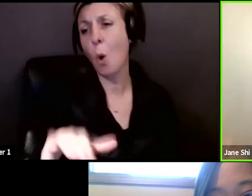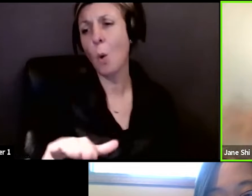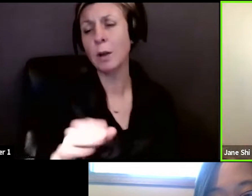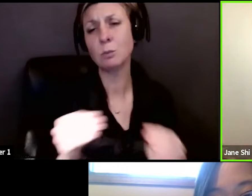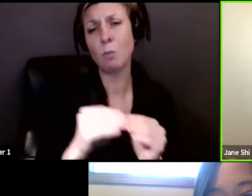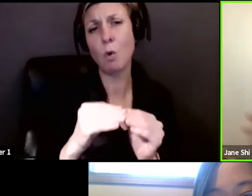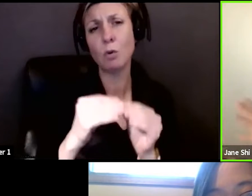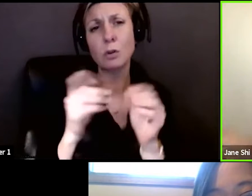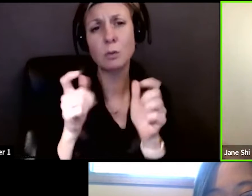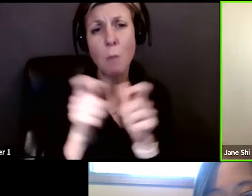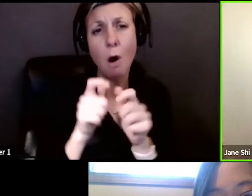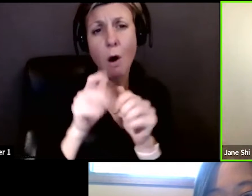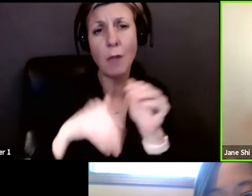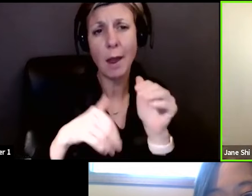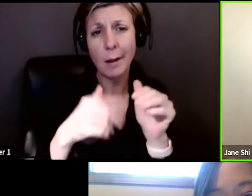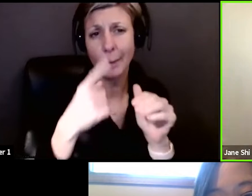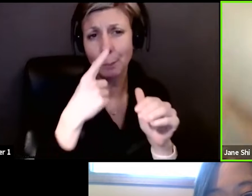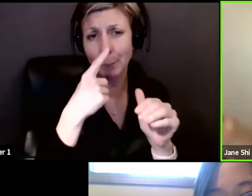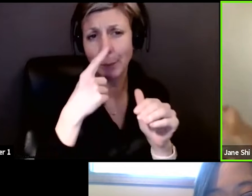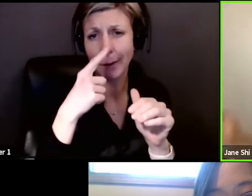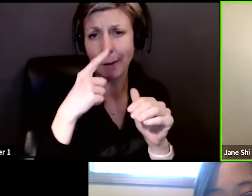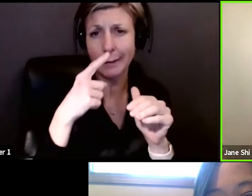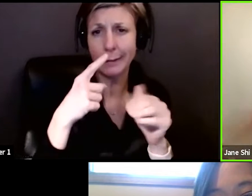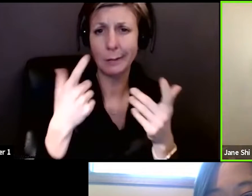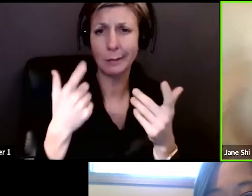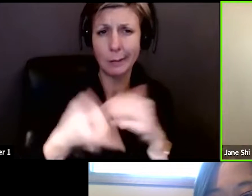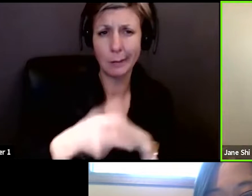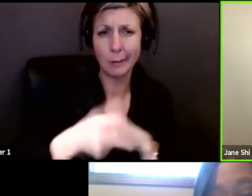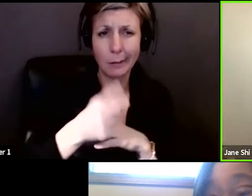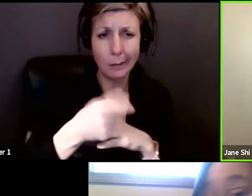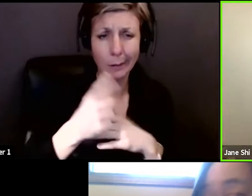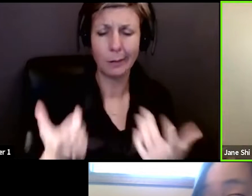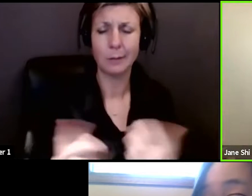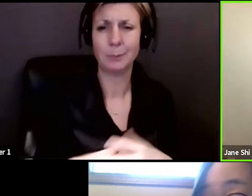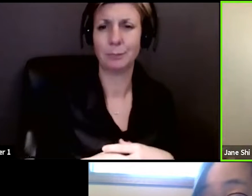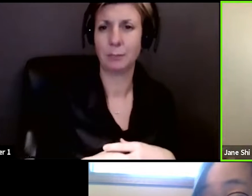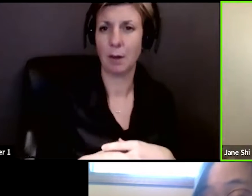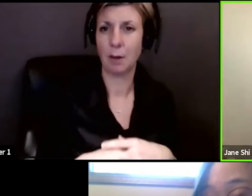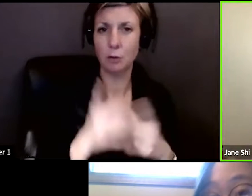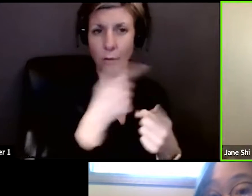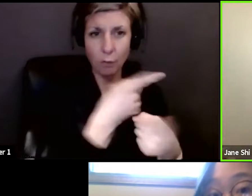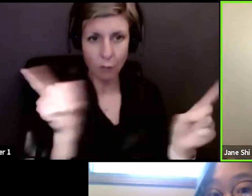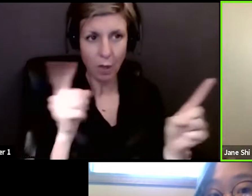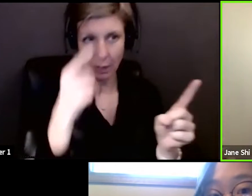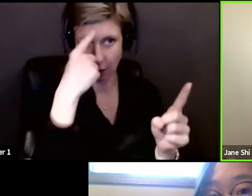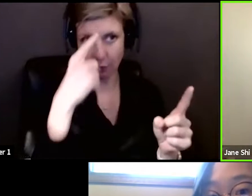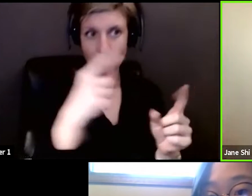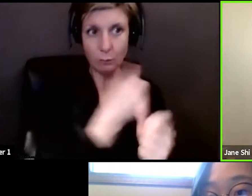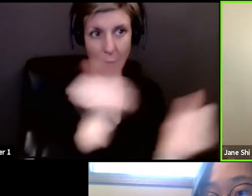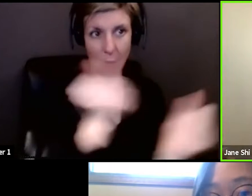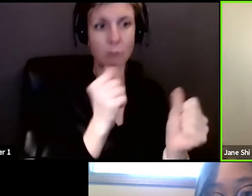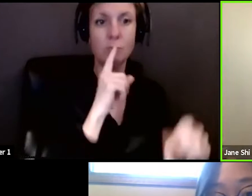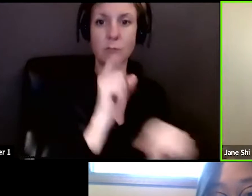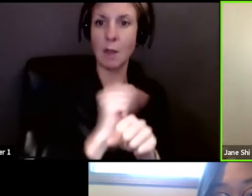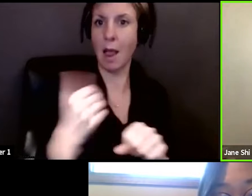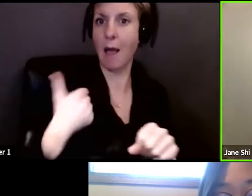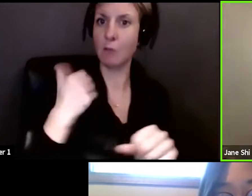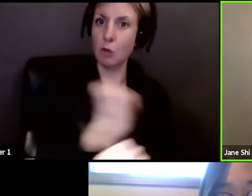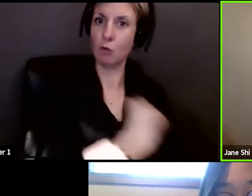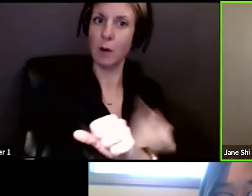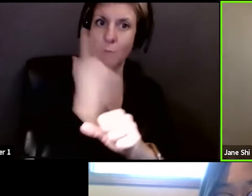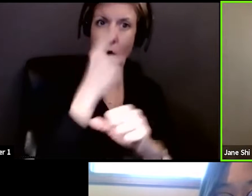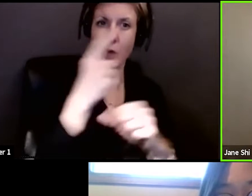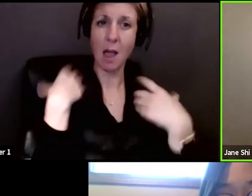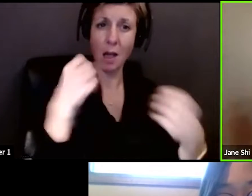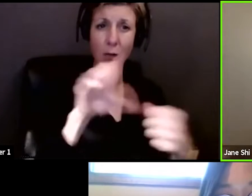healthcare professionals, but believe that they have the authority of a healthcare um, professional, which kind